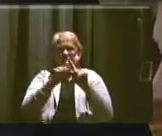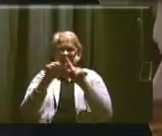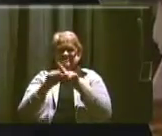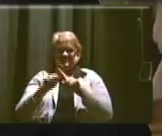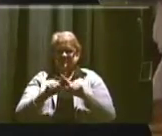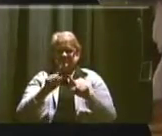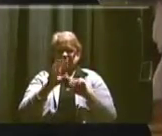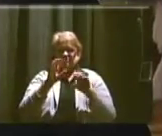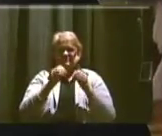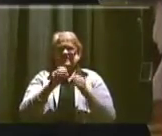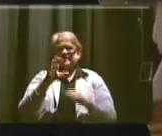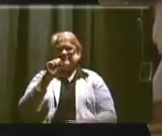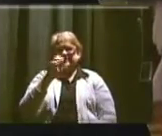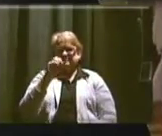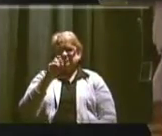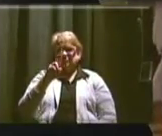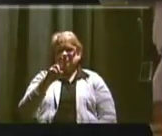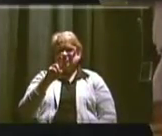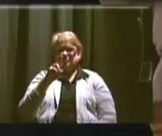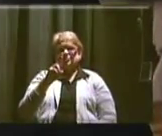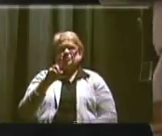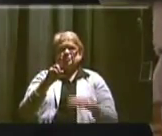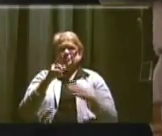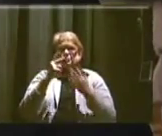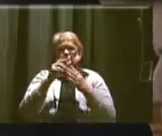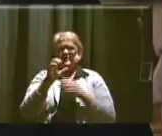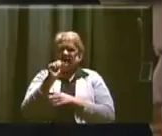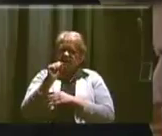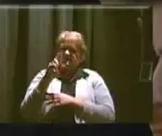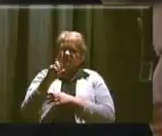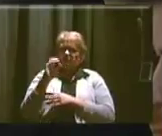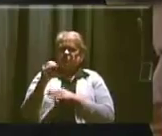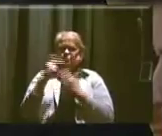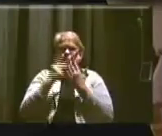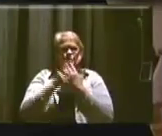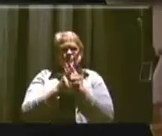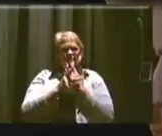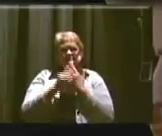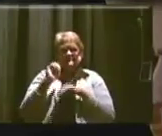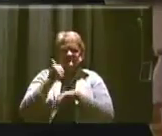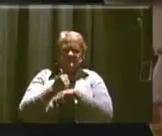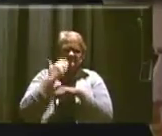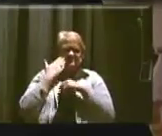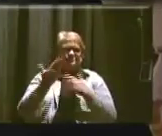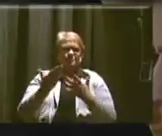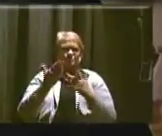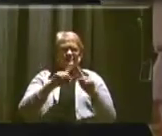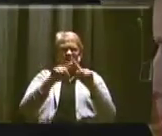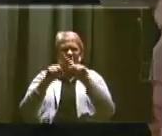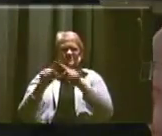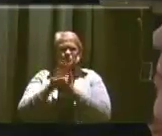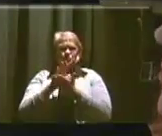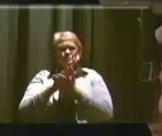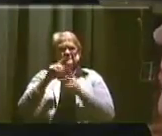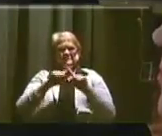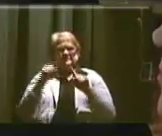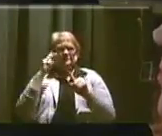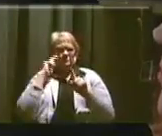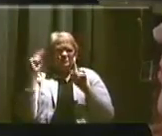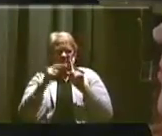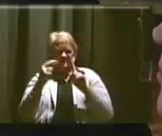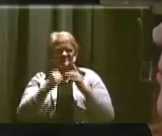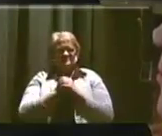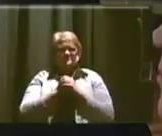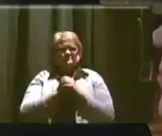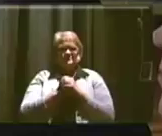that SRO program is implemented. There's a lot of data that I'm interested in seeing that wasn't included in the report. For example,